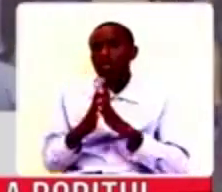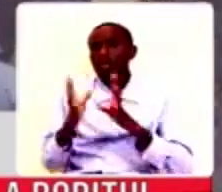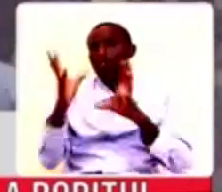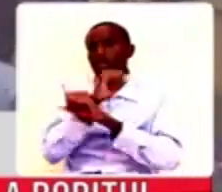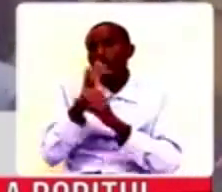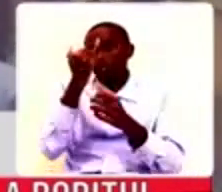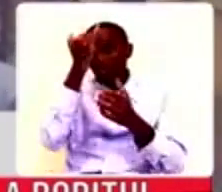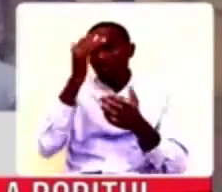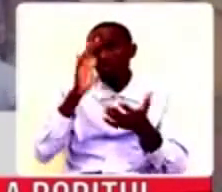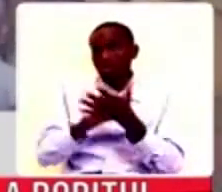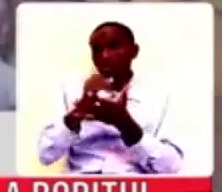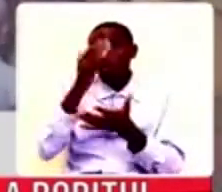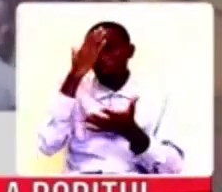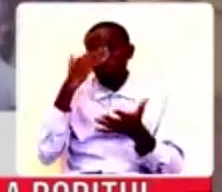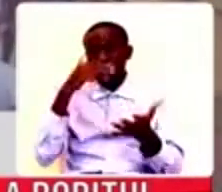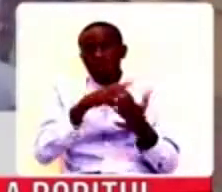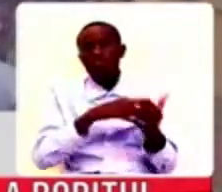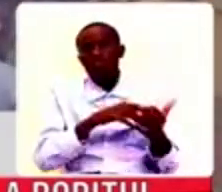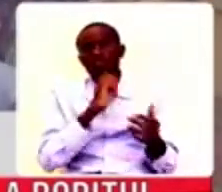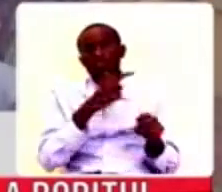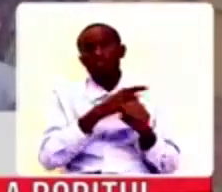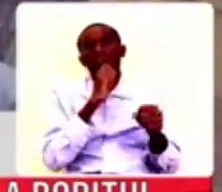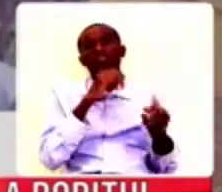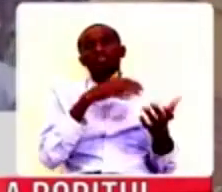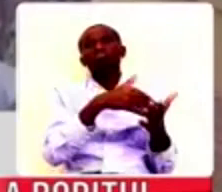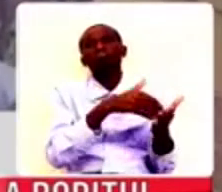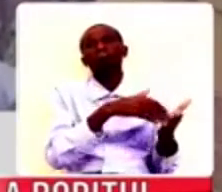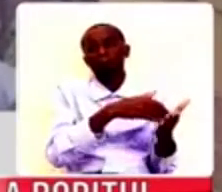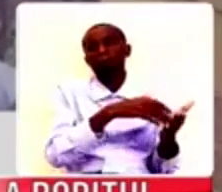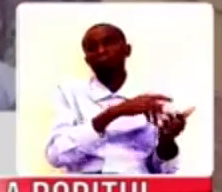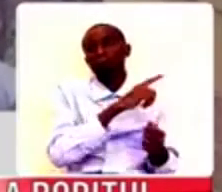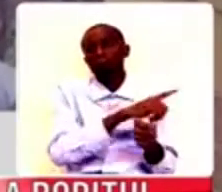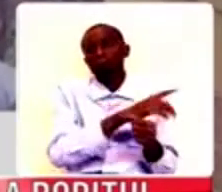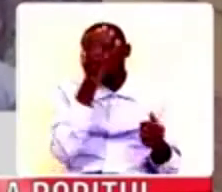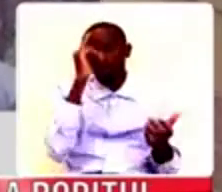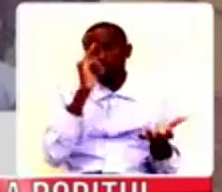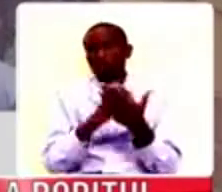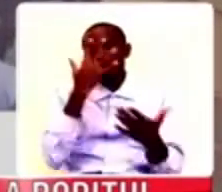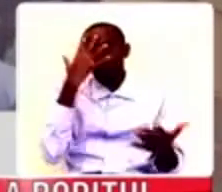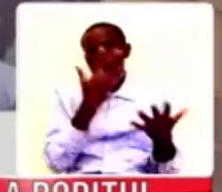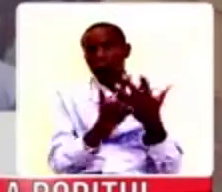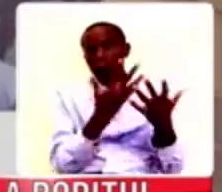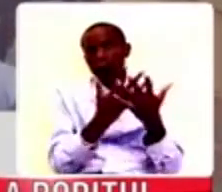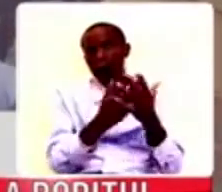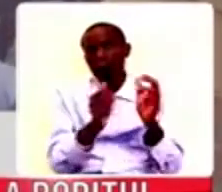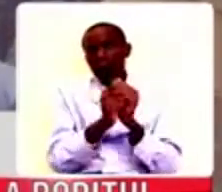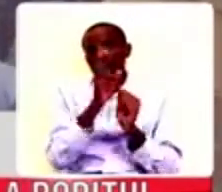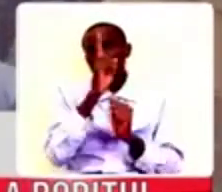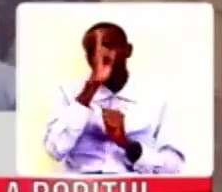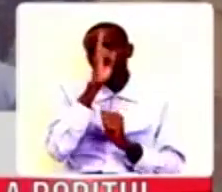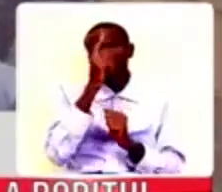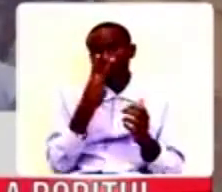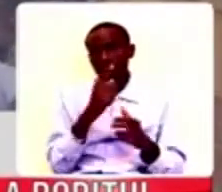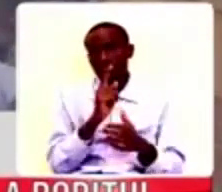akimainainia na niyo maya gukorwa macugiire gukorwa ati ni gukorwa giikio ngono ni maabitha a forithi